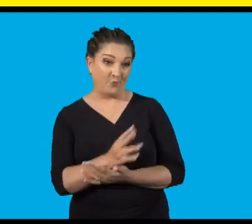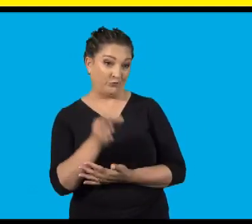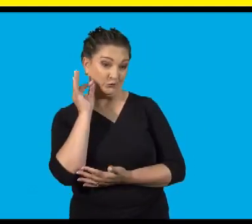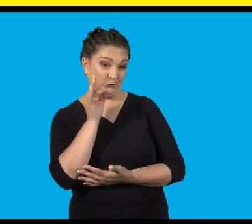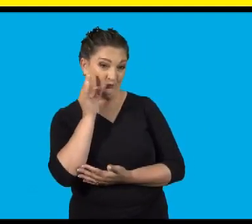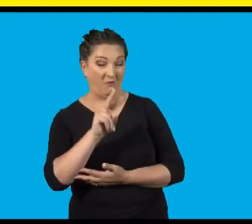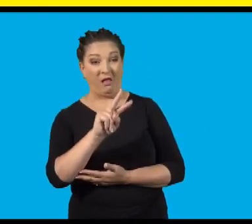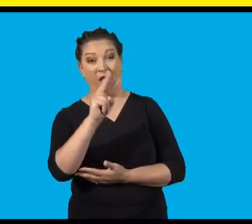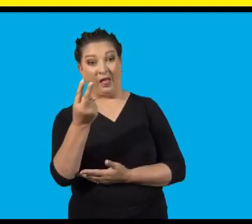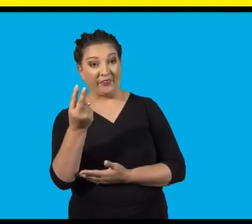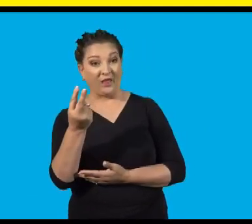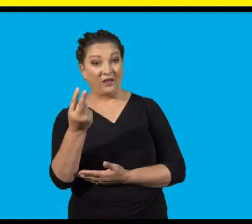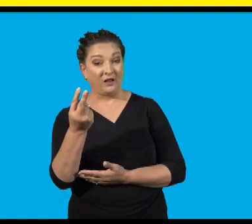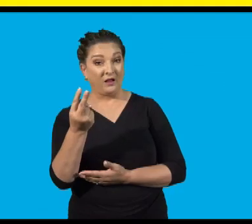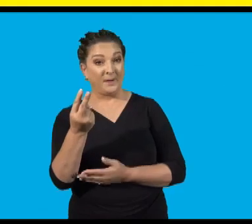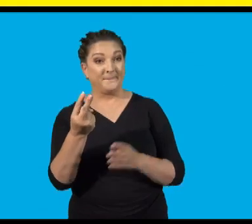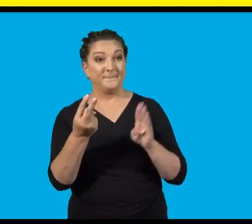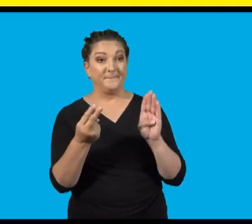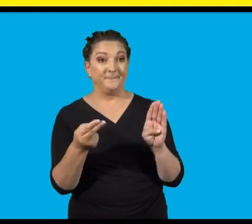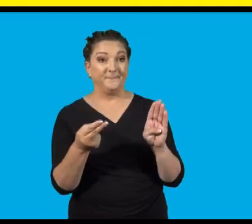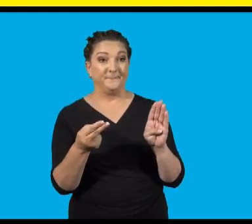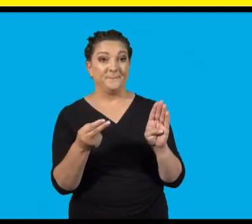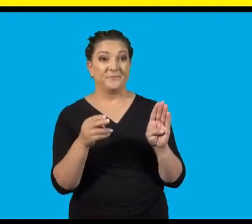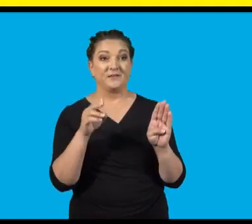some of them are sweet, but others are